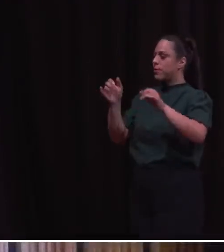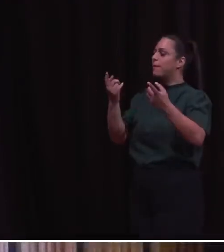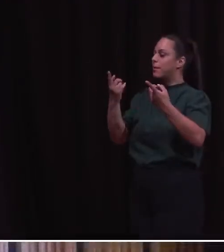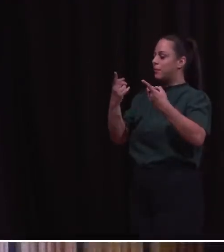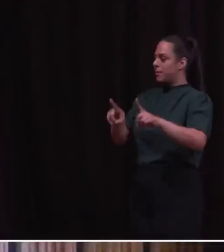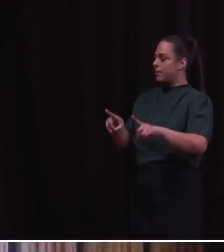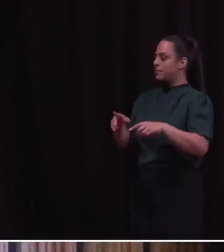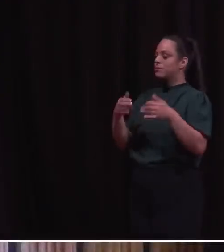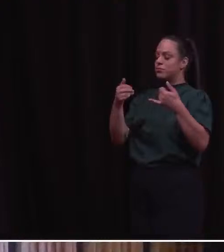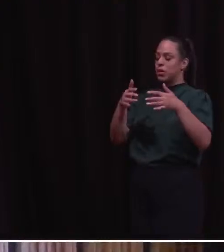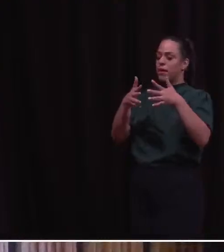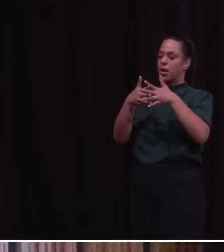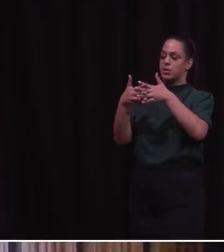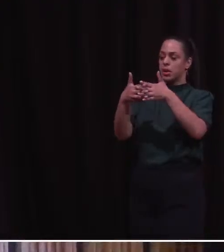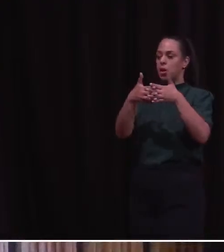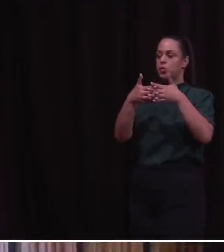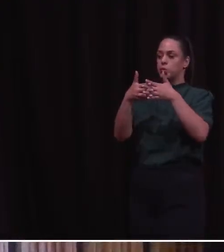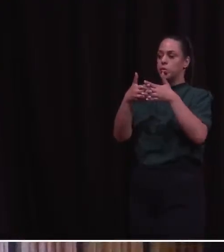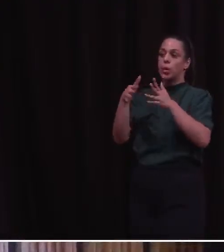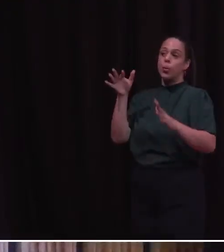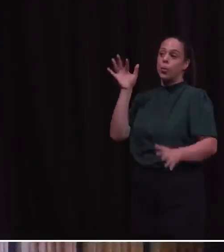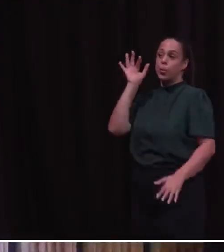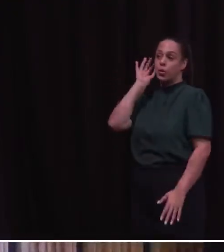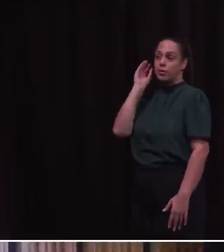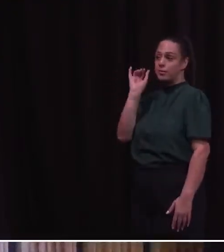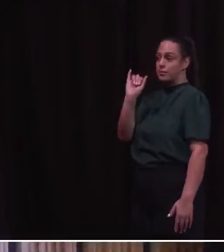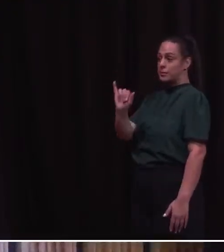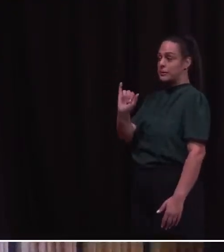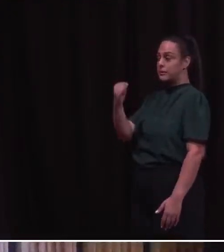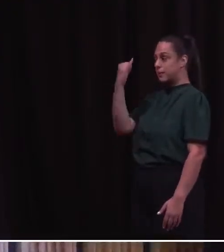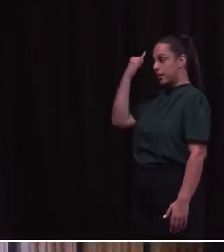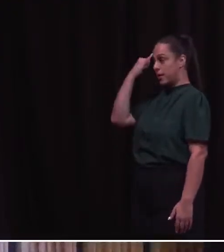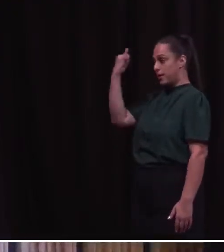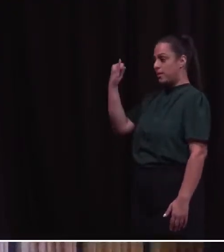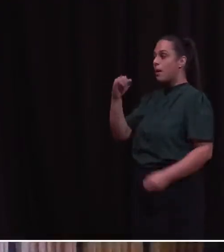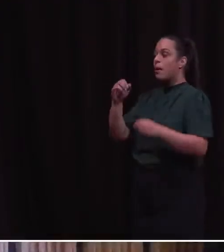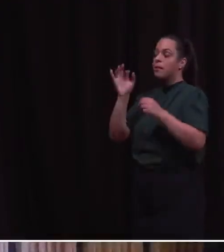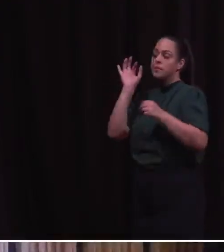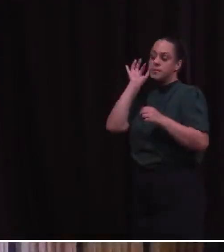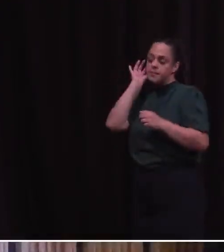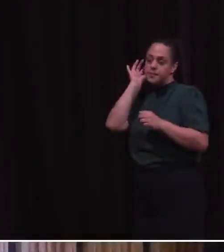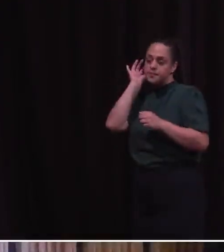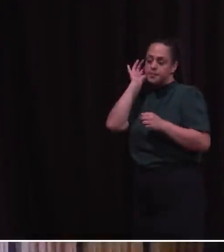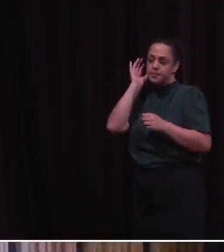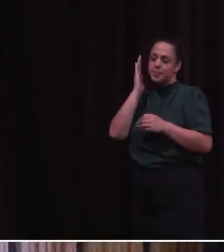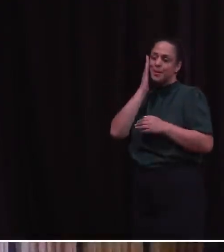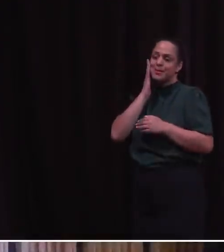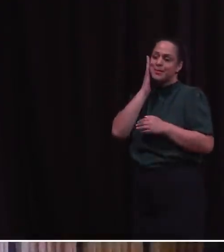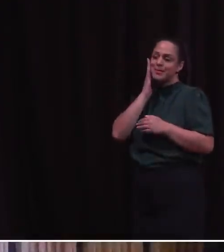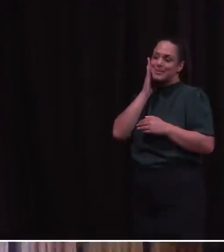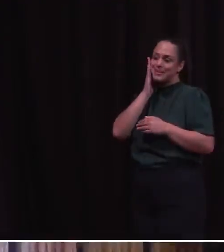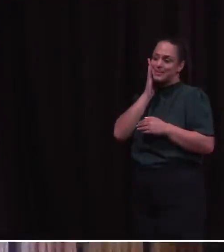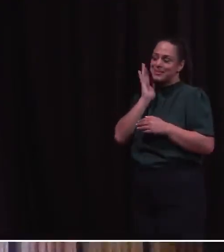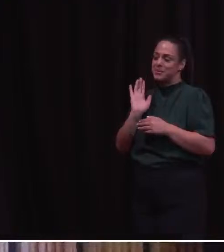the idea that black people, men and women, are